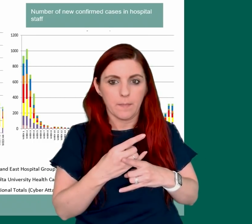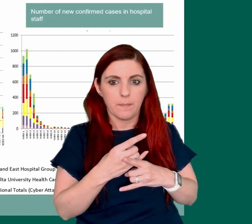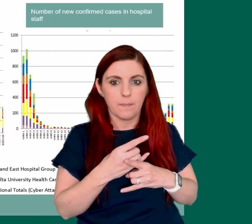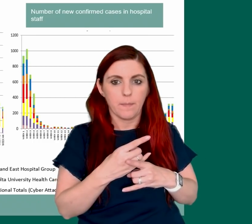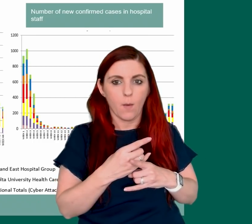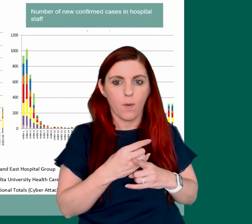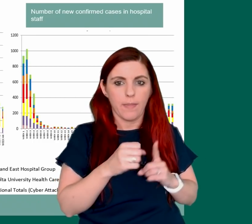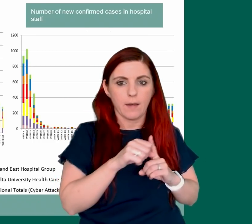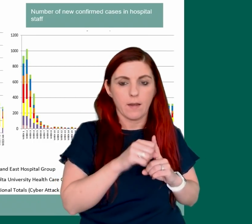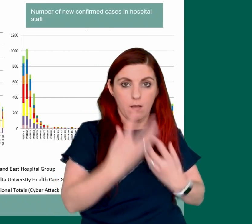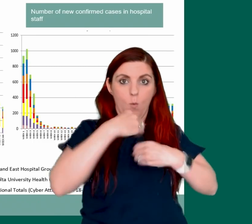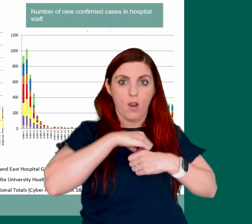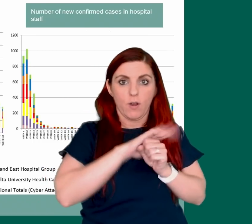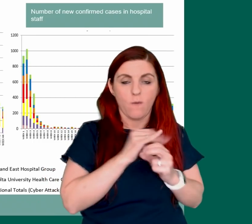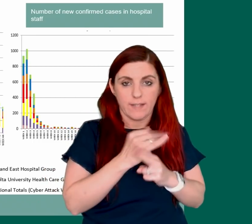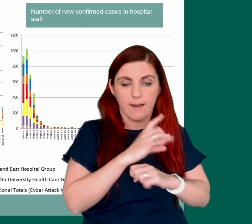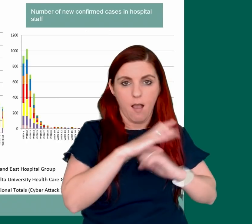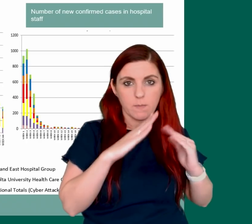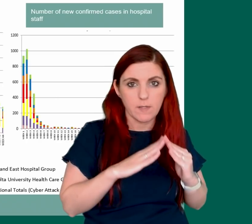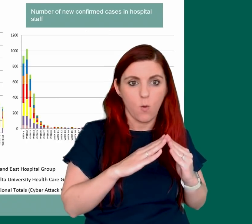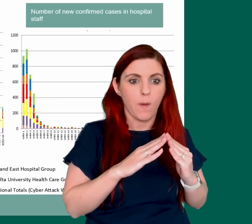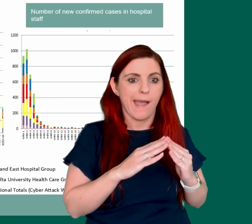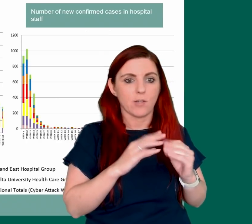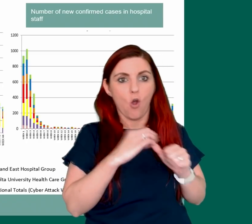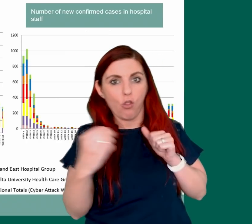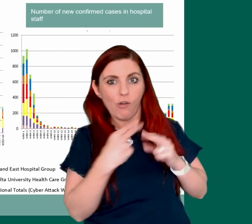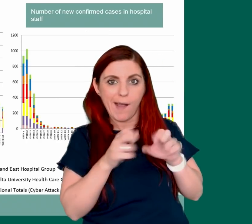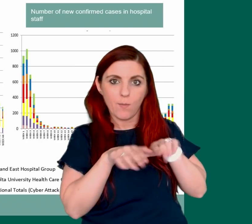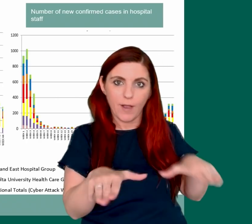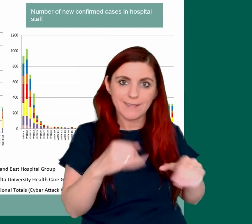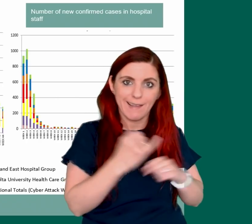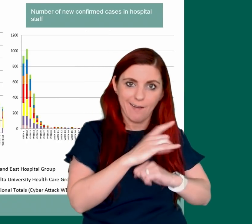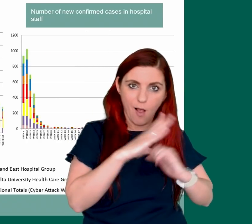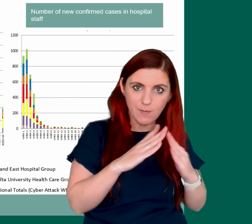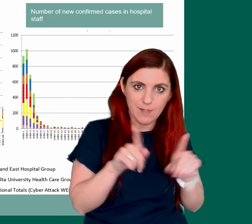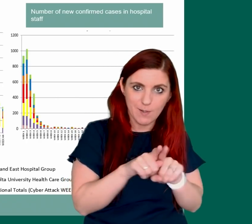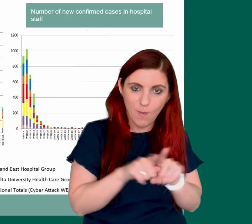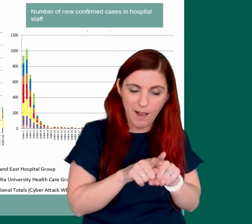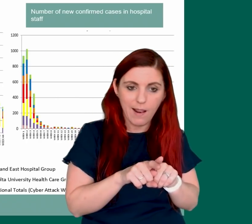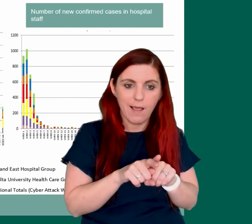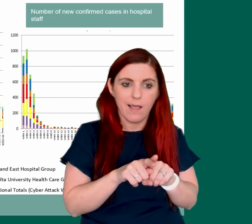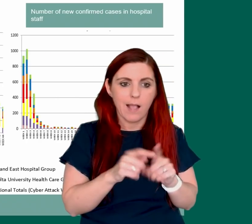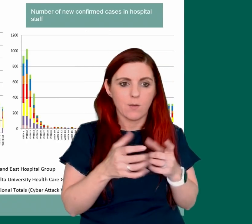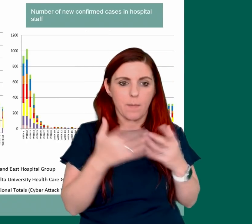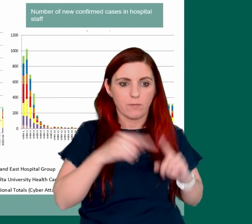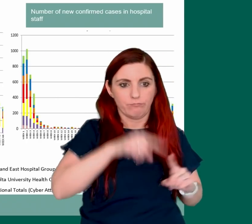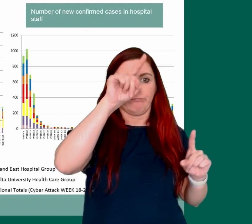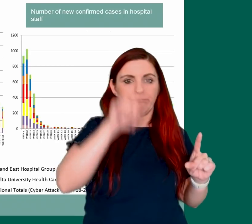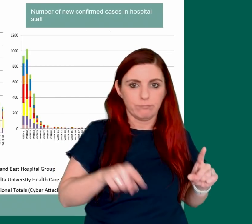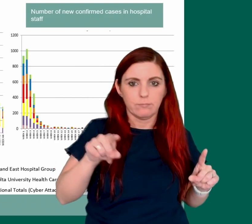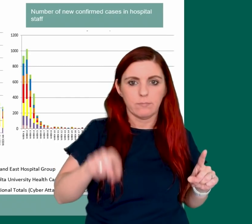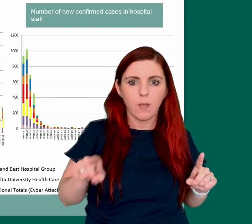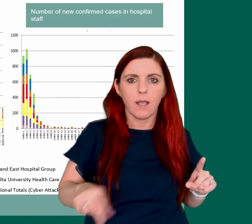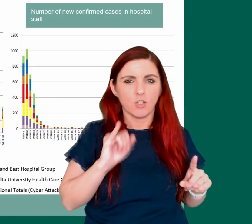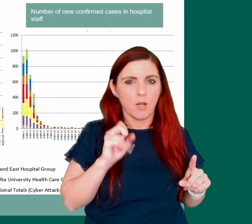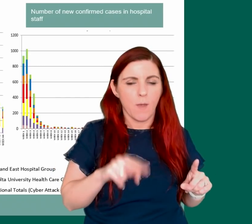COVID being acquired in hospitals, kind of secondary outbreaks beyond what was happening in the community. And the biggest single driver at that time was community